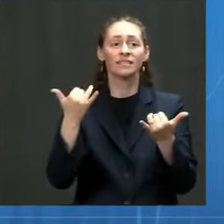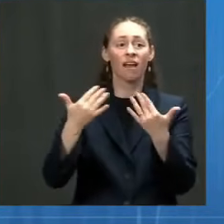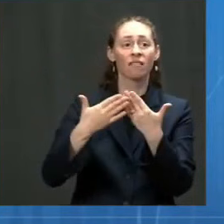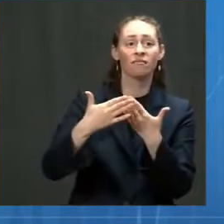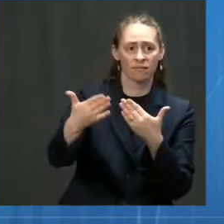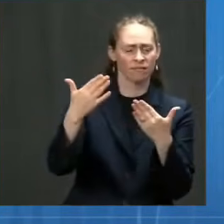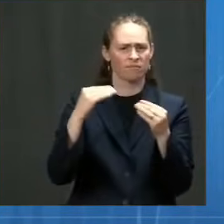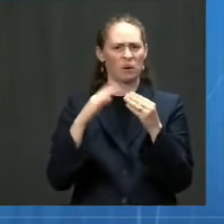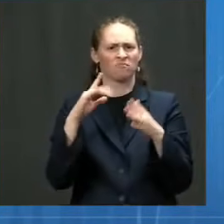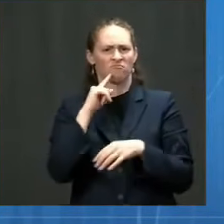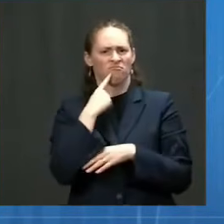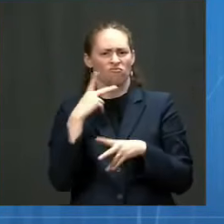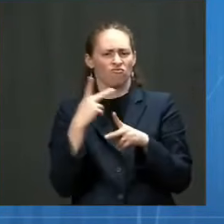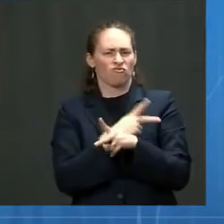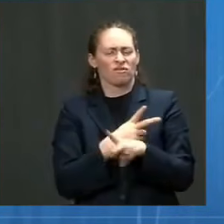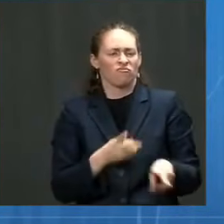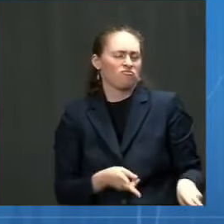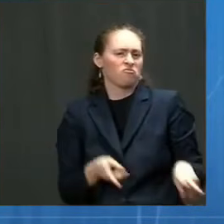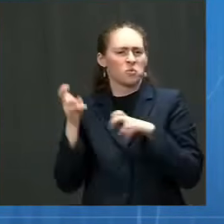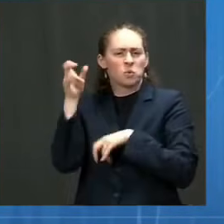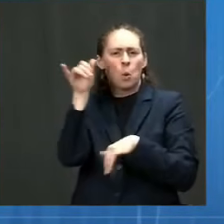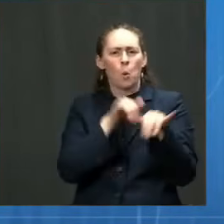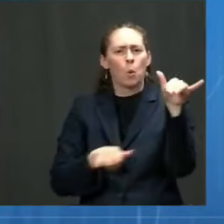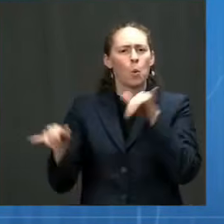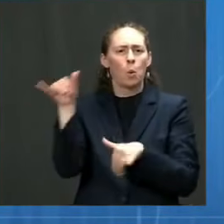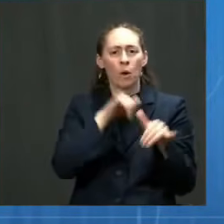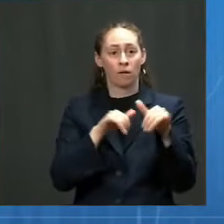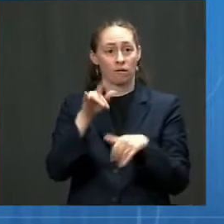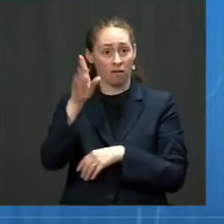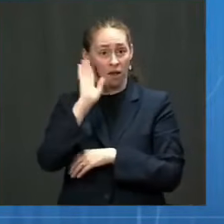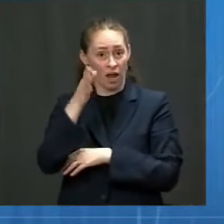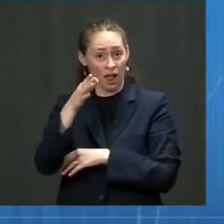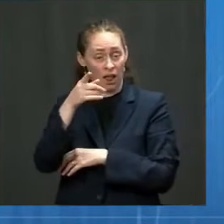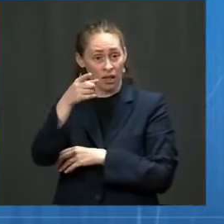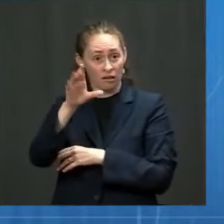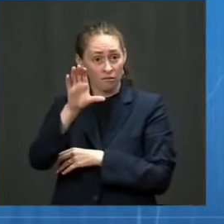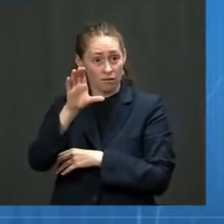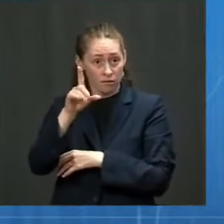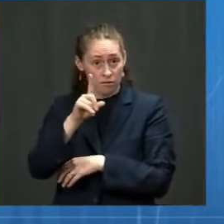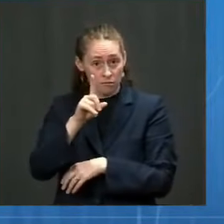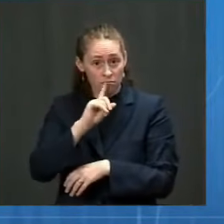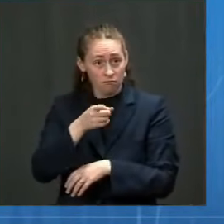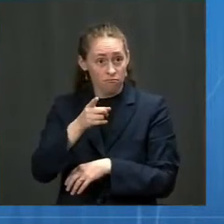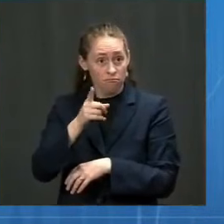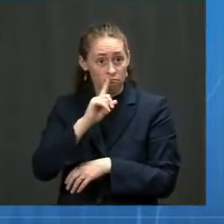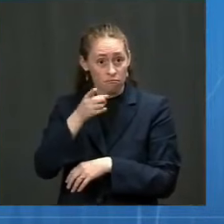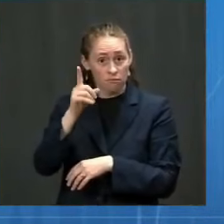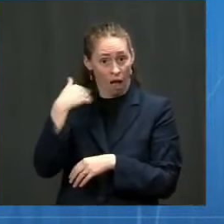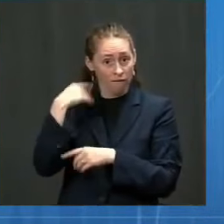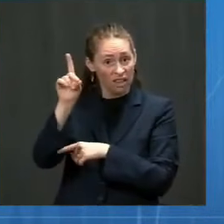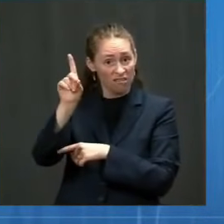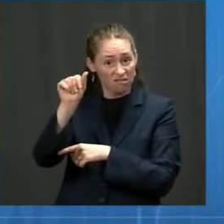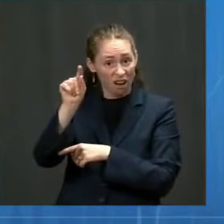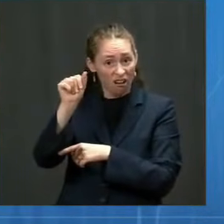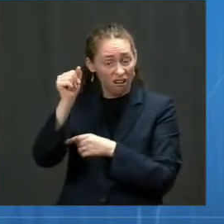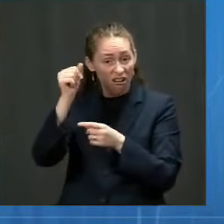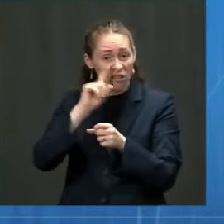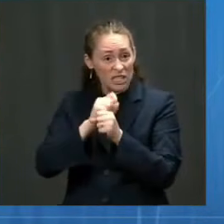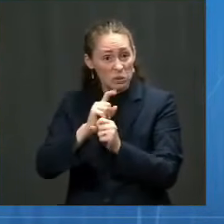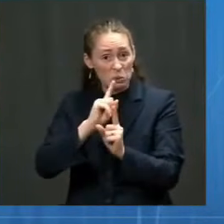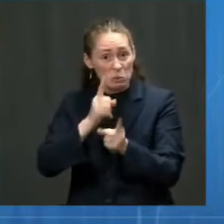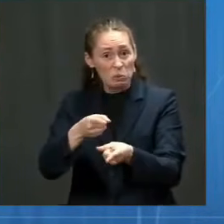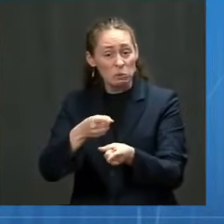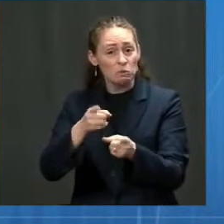countries. I'm wondering, does CDC think the data show it does cause more severe disease? And also, how are you looking at the risk